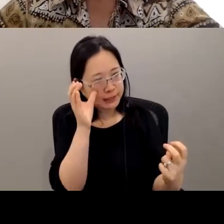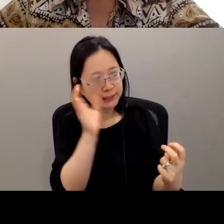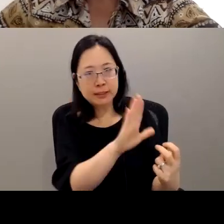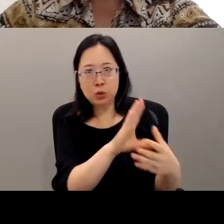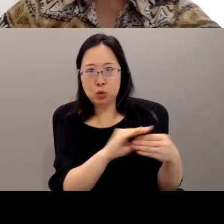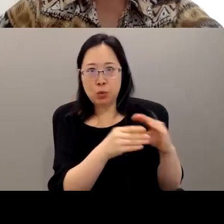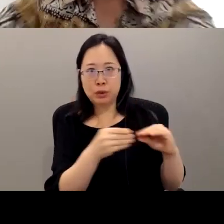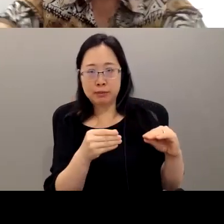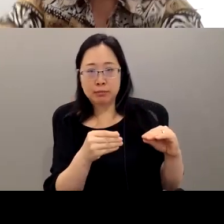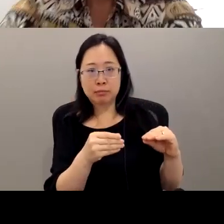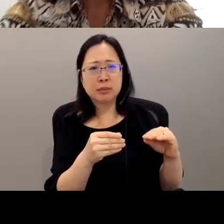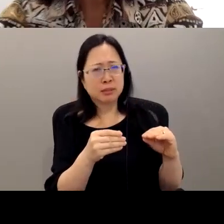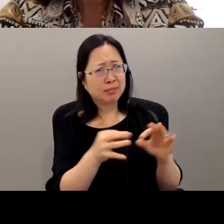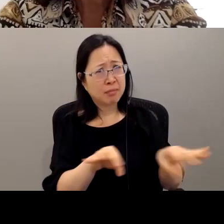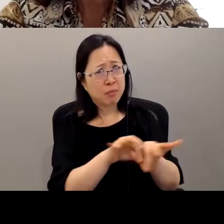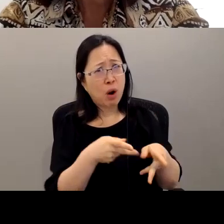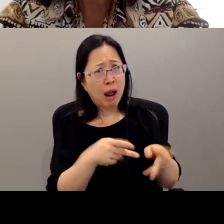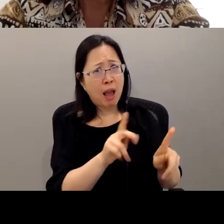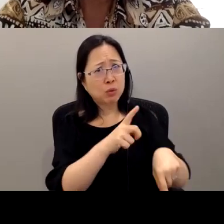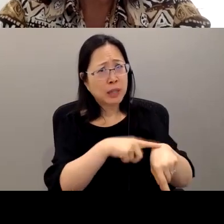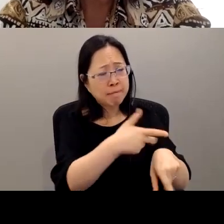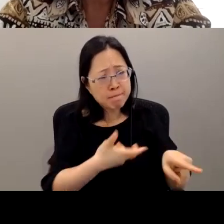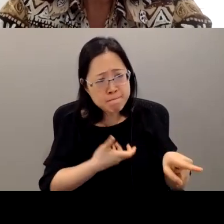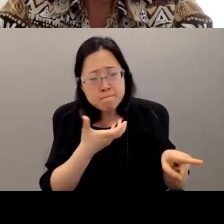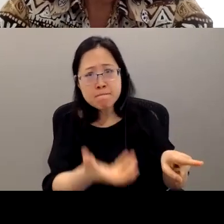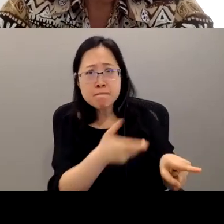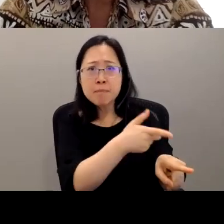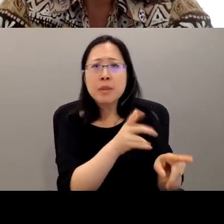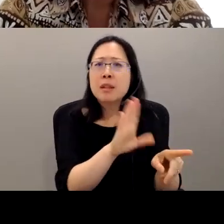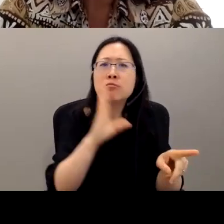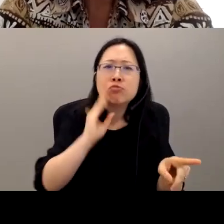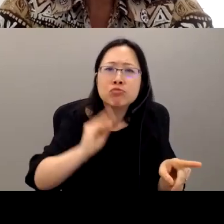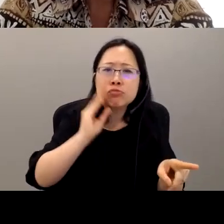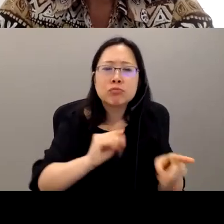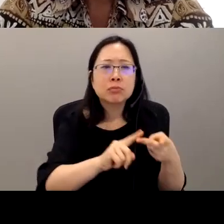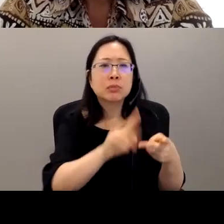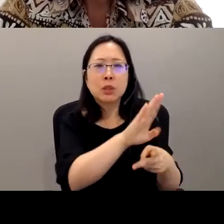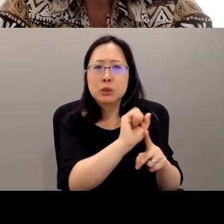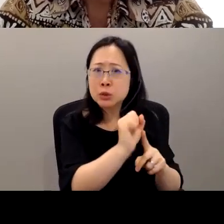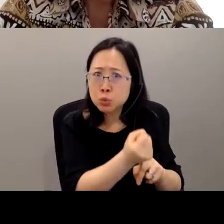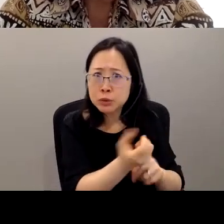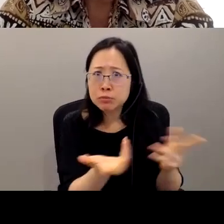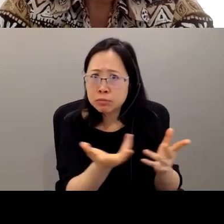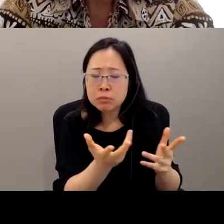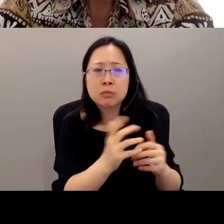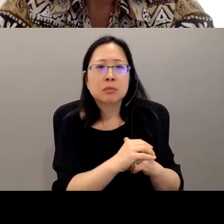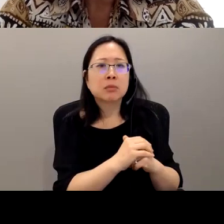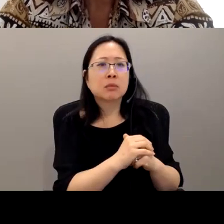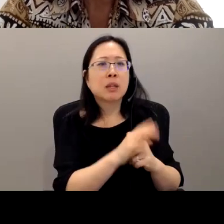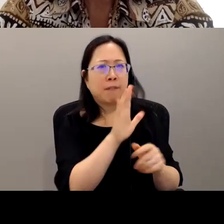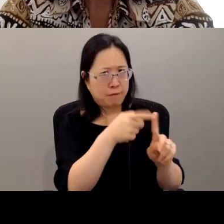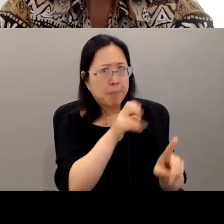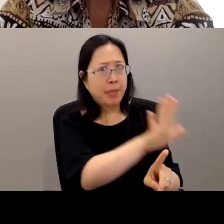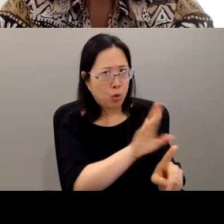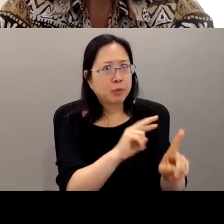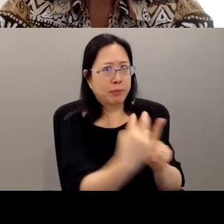the ability to share their perspective on what they think that has happened to them and what their needs